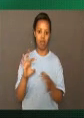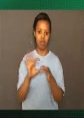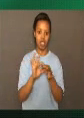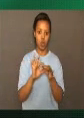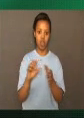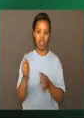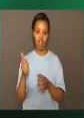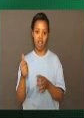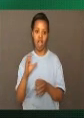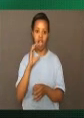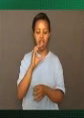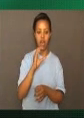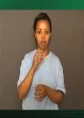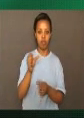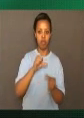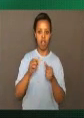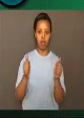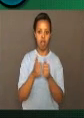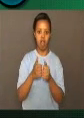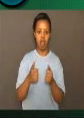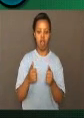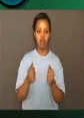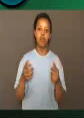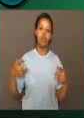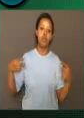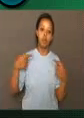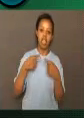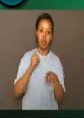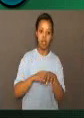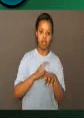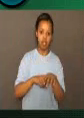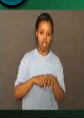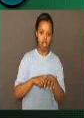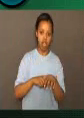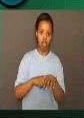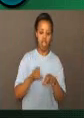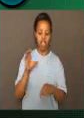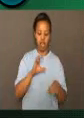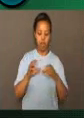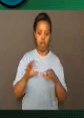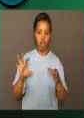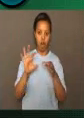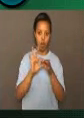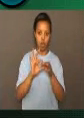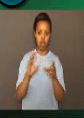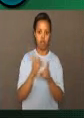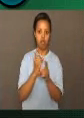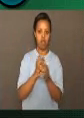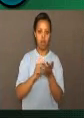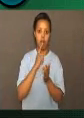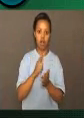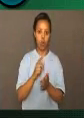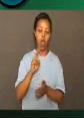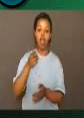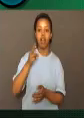atoms. They also readily form chemical bonds with hydrogen